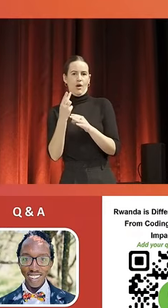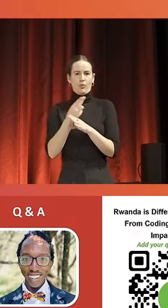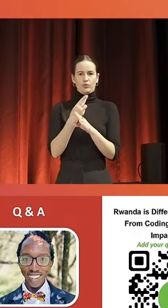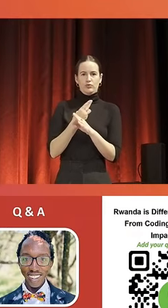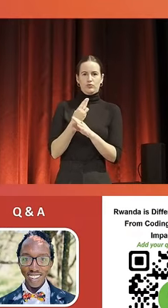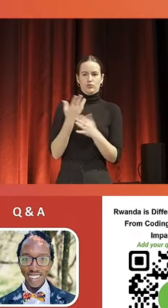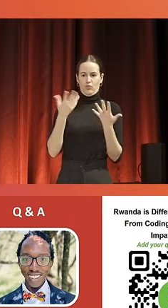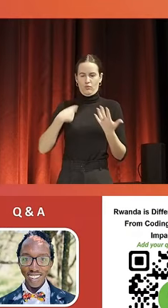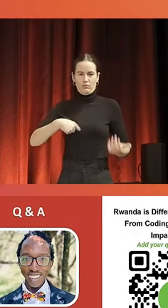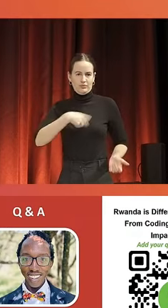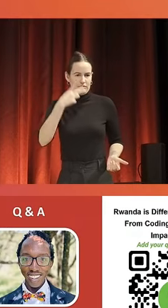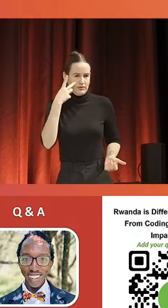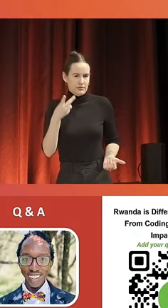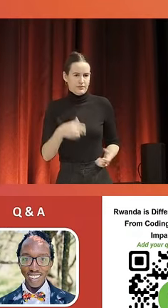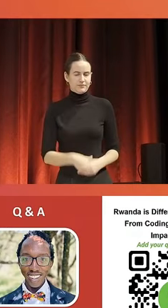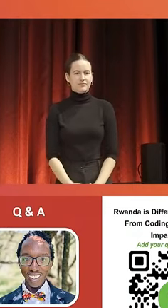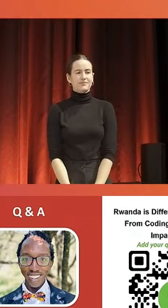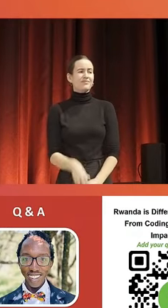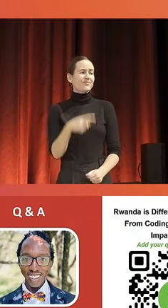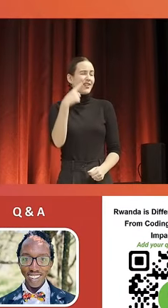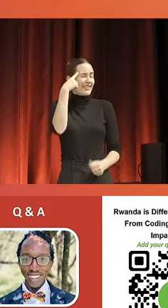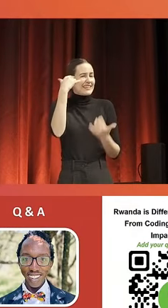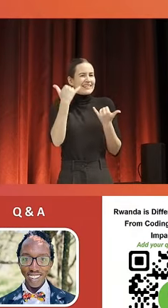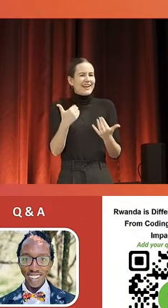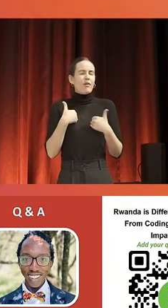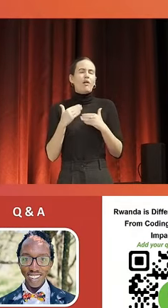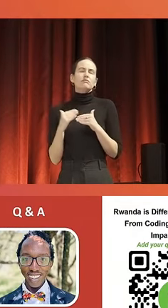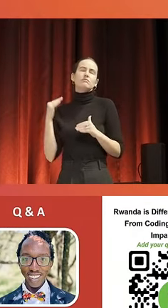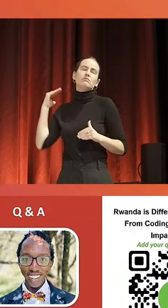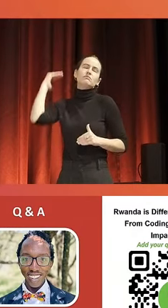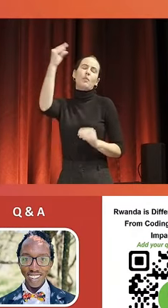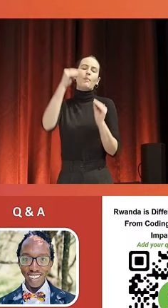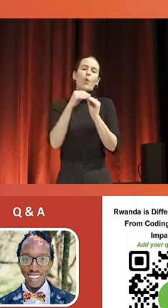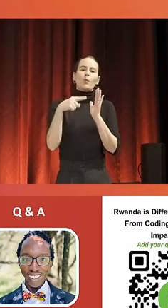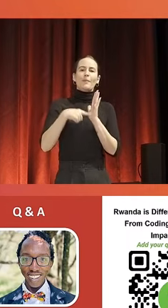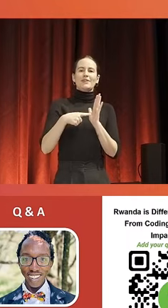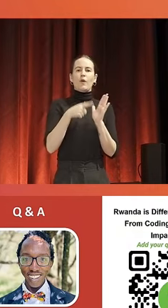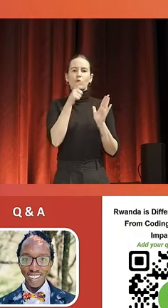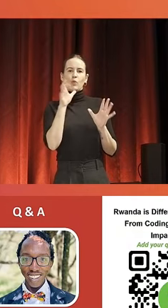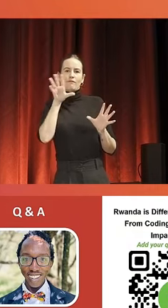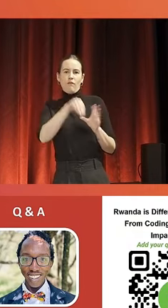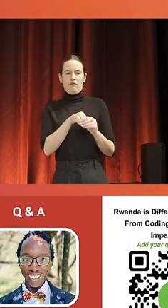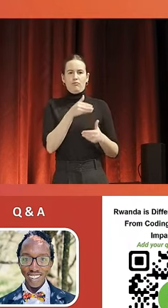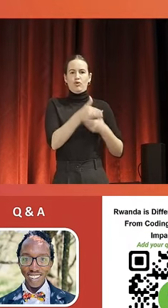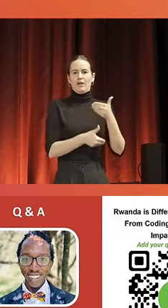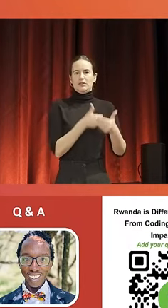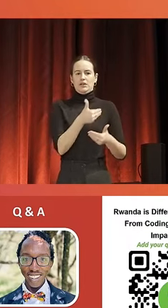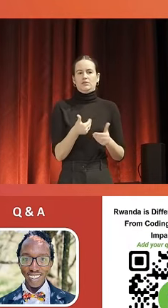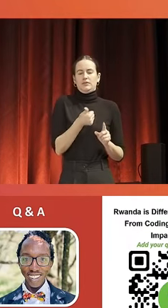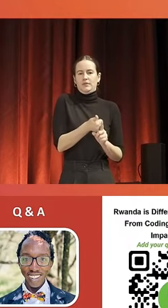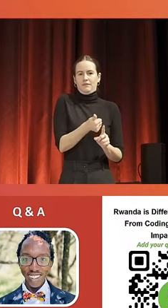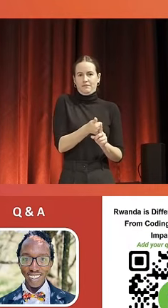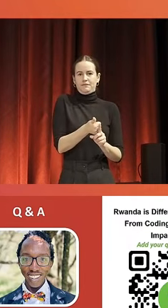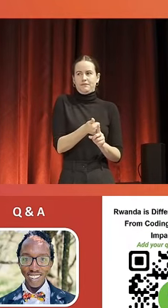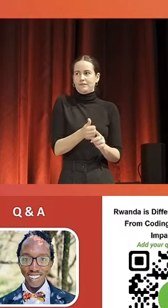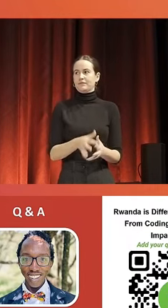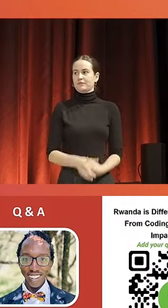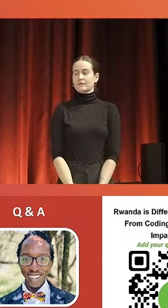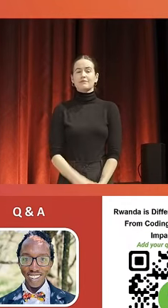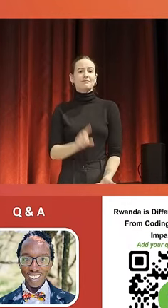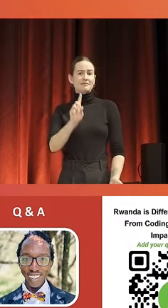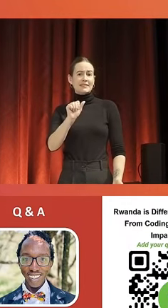today we can have so much more representation in these models, and there is a question of where that data comes